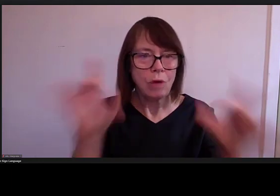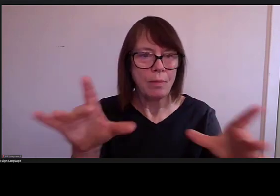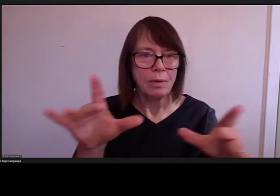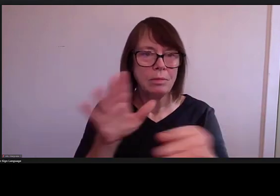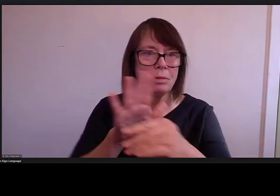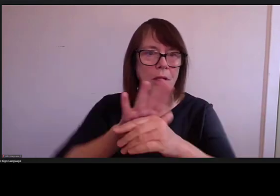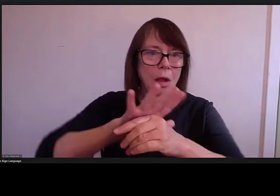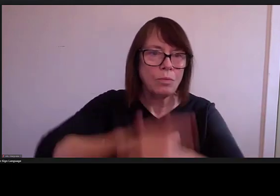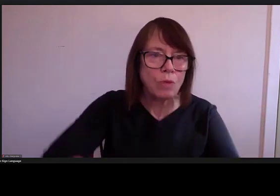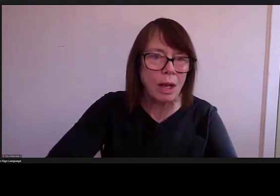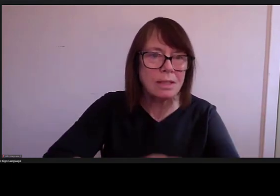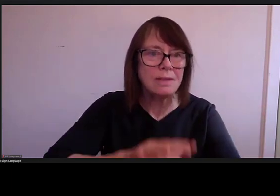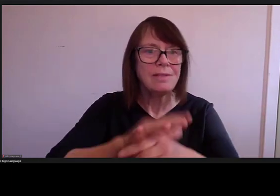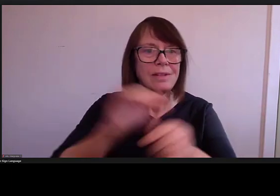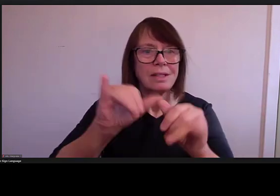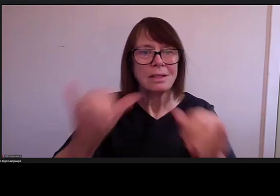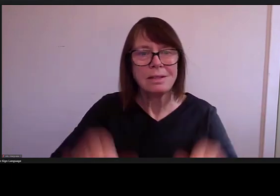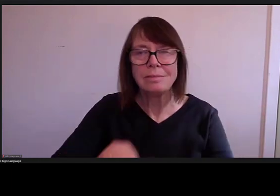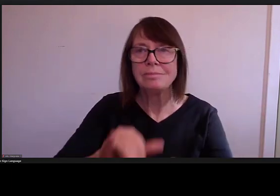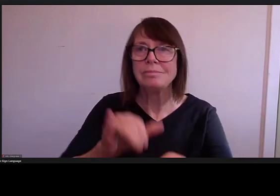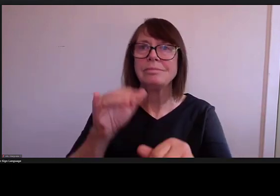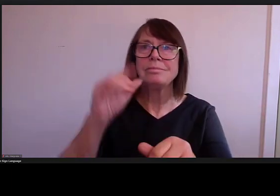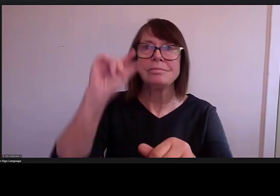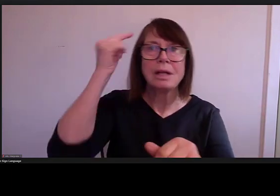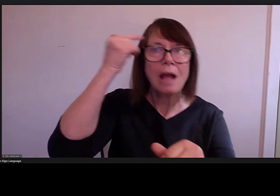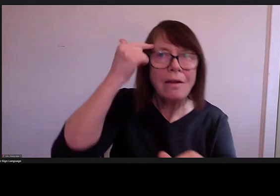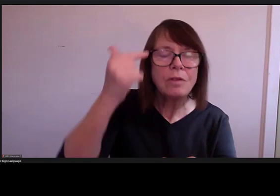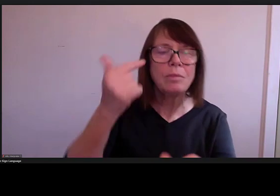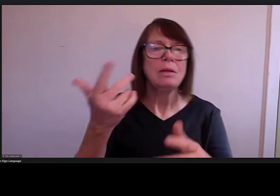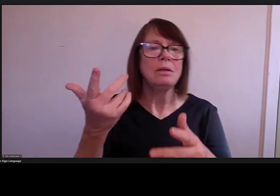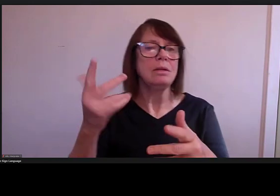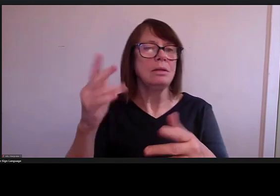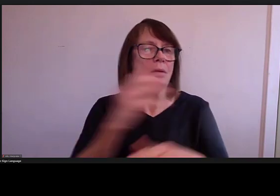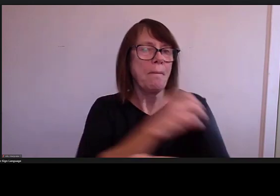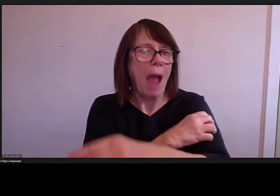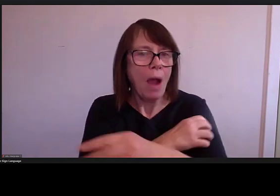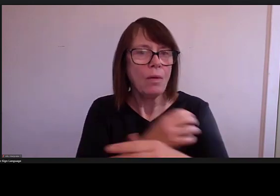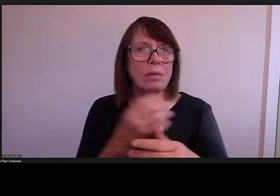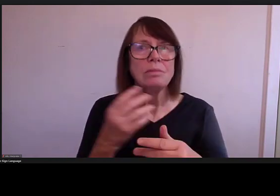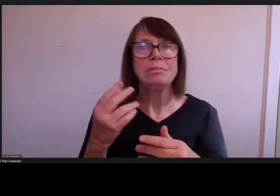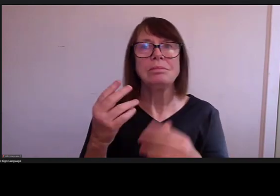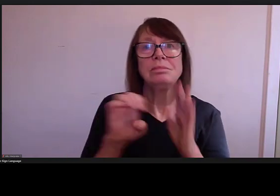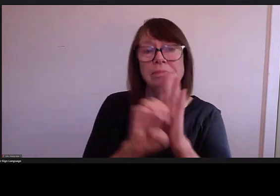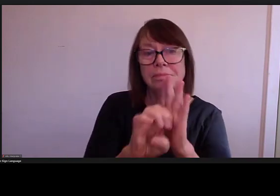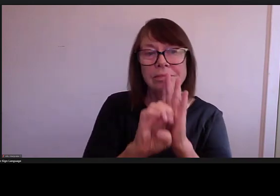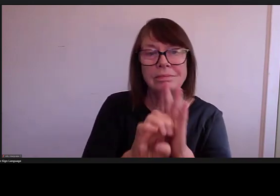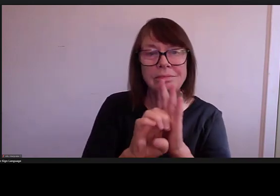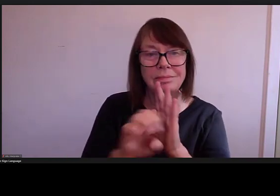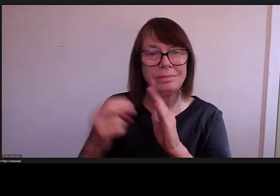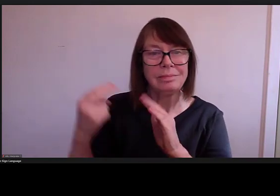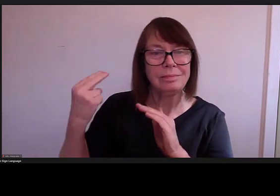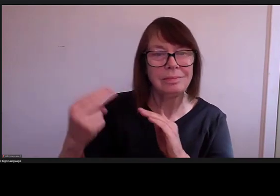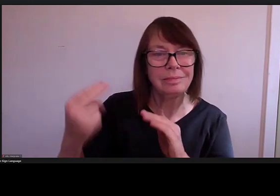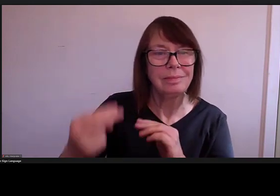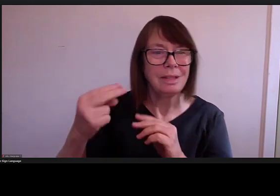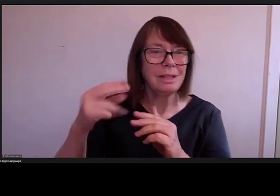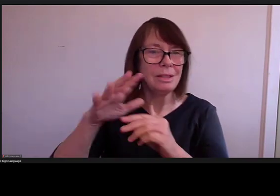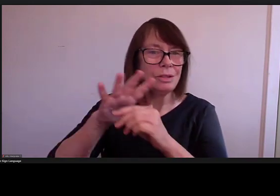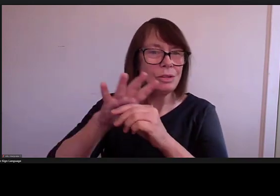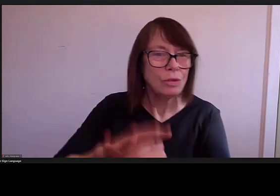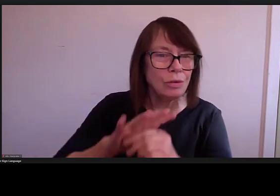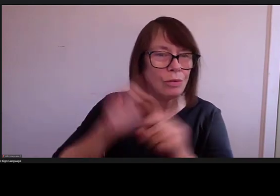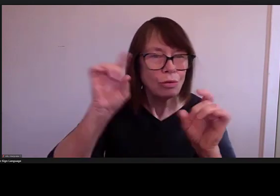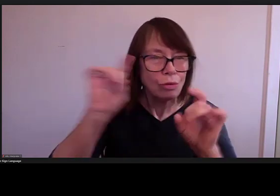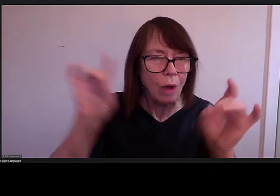and dominant systems of power like governments. And examples of historical trauma include genocide,